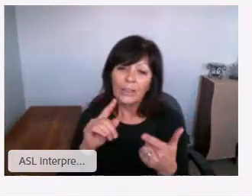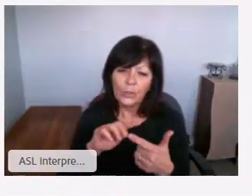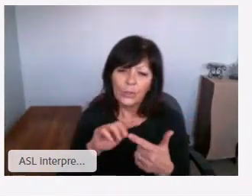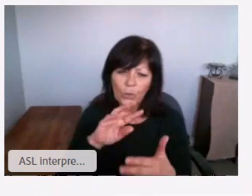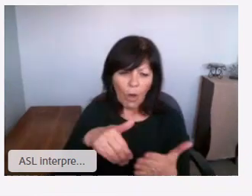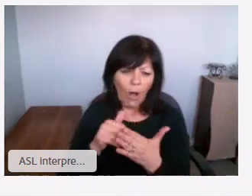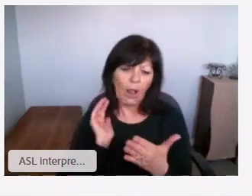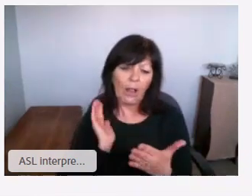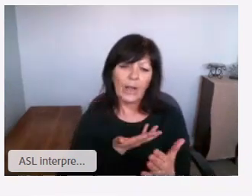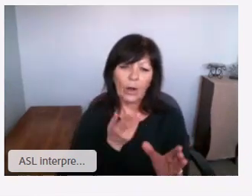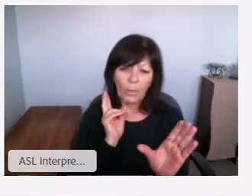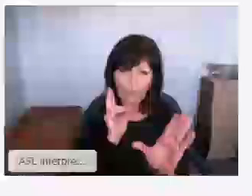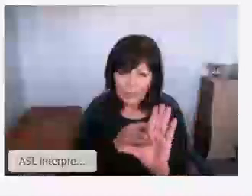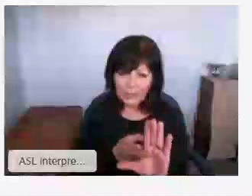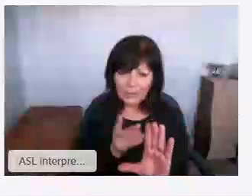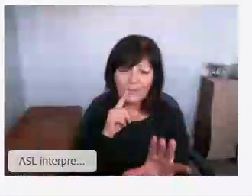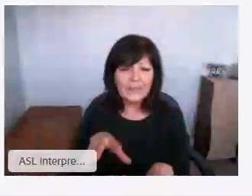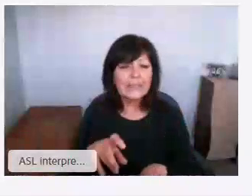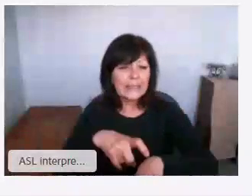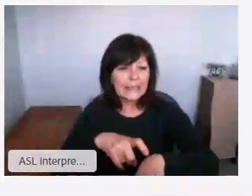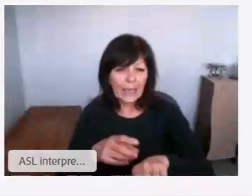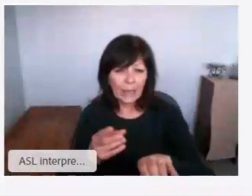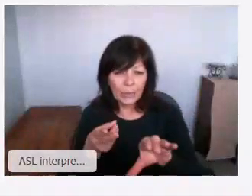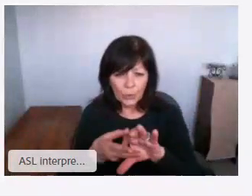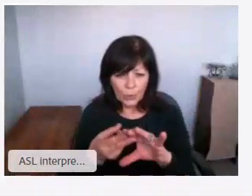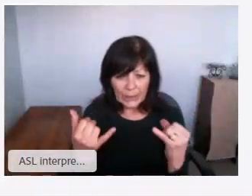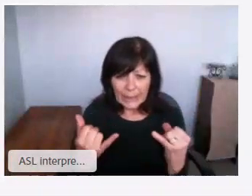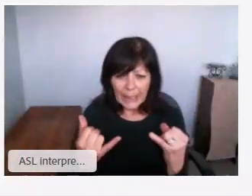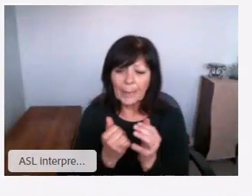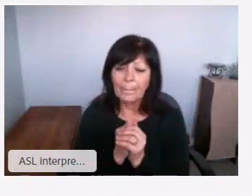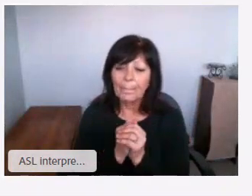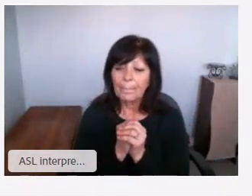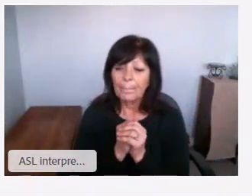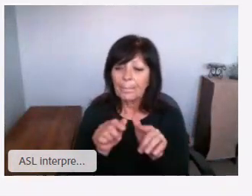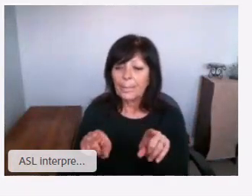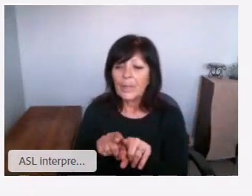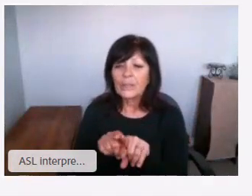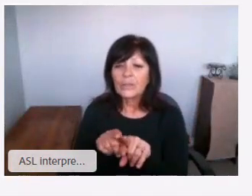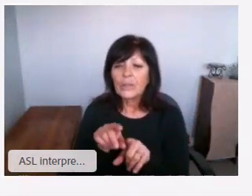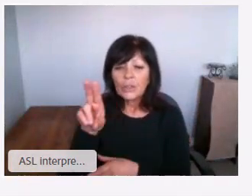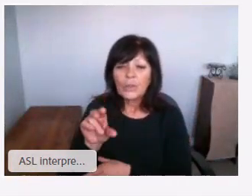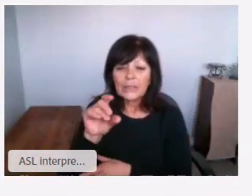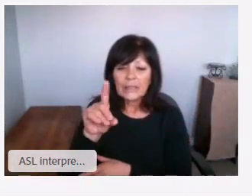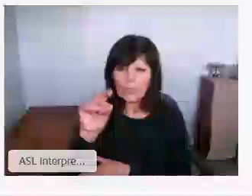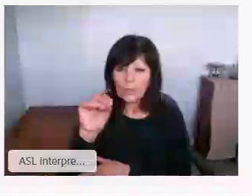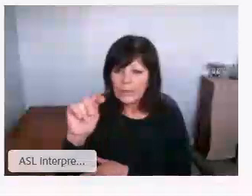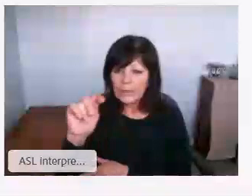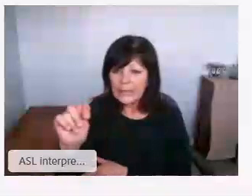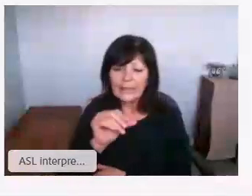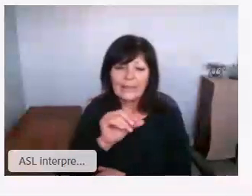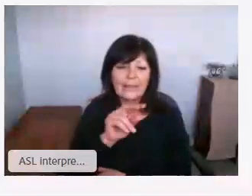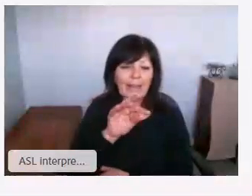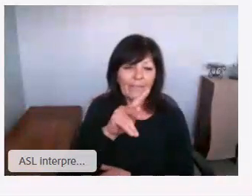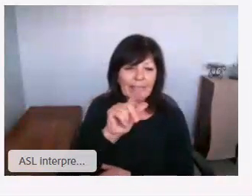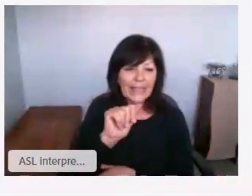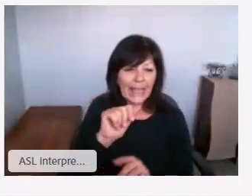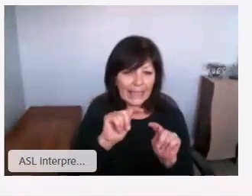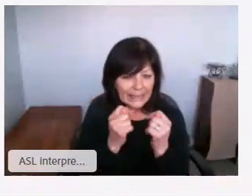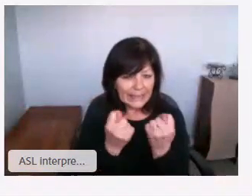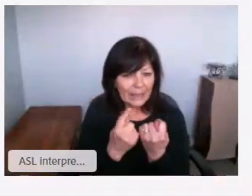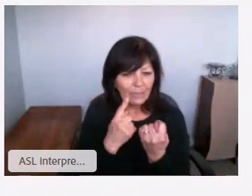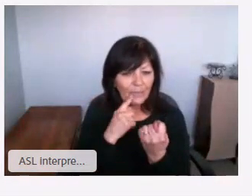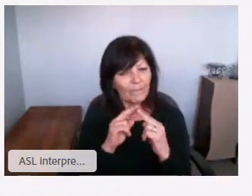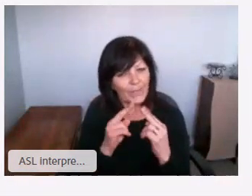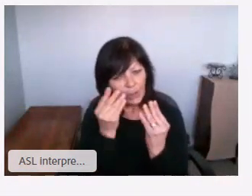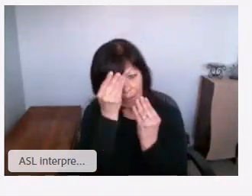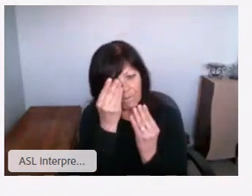our participants for taking the time to join us today, as well as to the USDOT and the NFTA team for a very